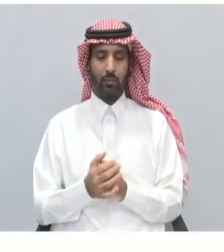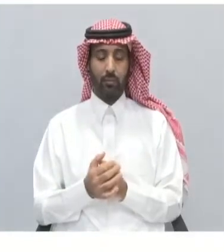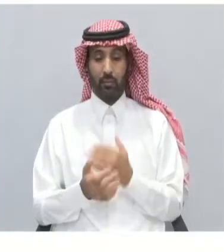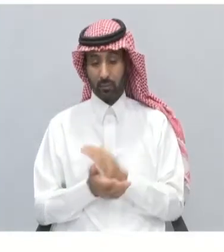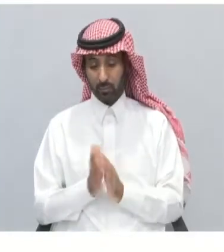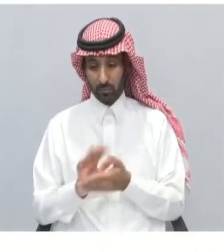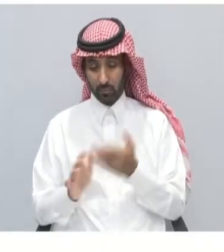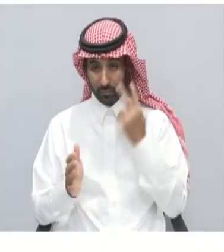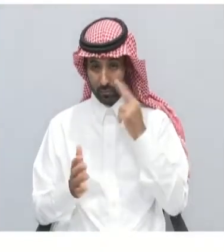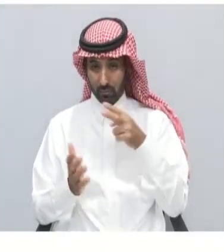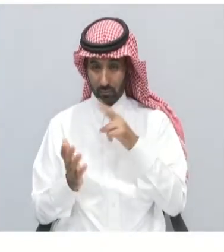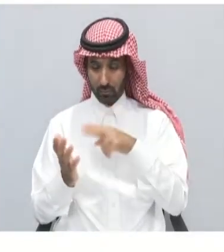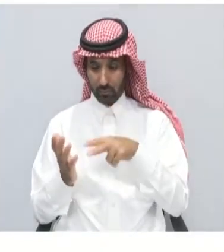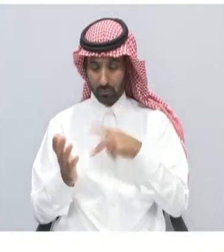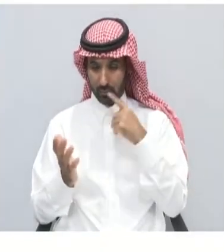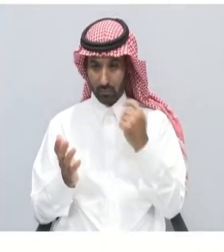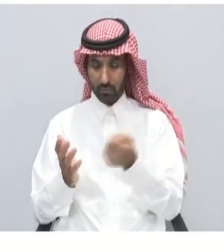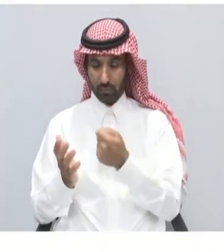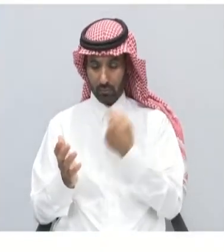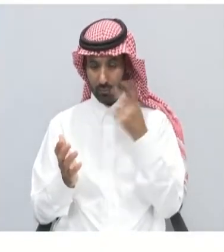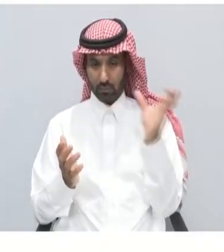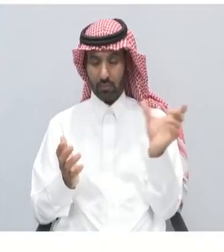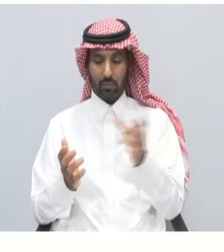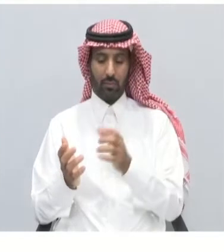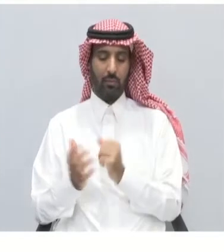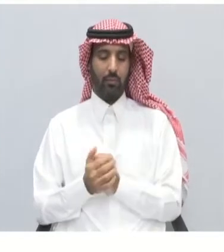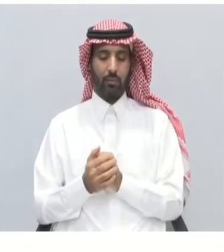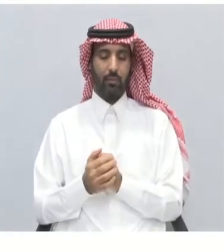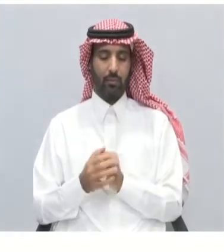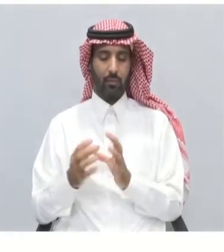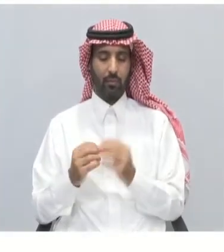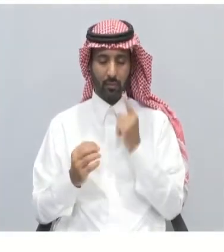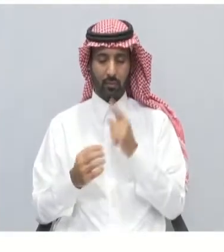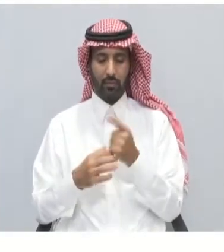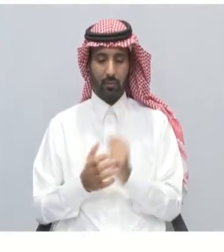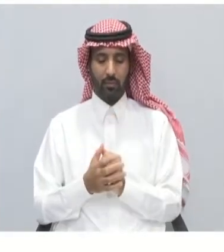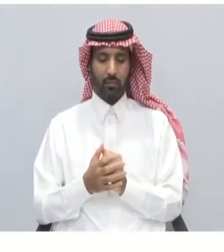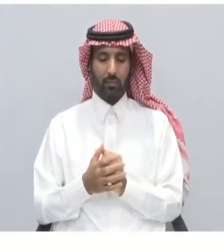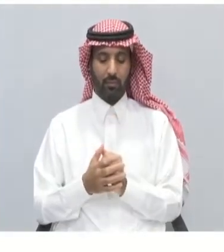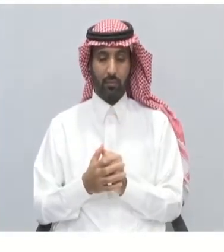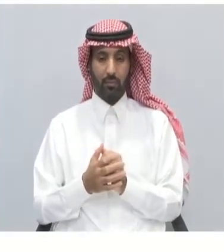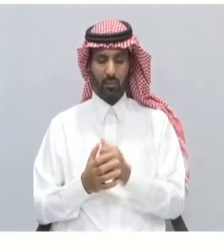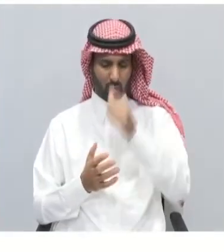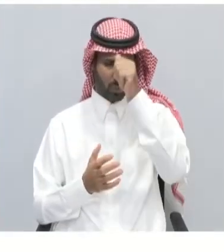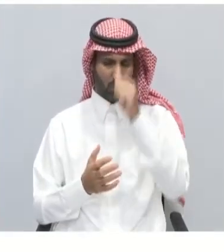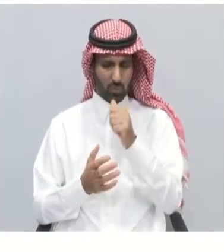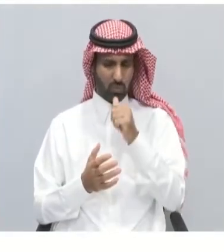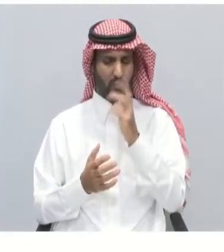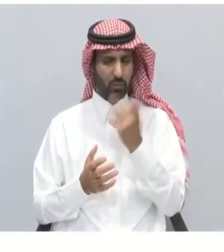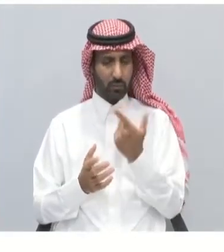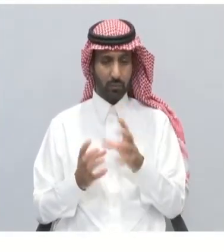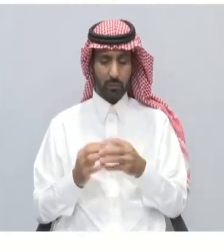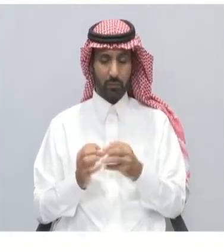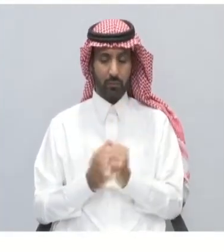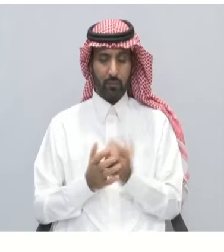After the reading, we have to write three expressions that mean to irritate, okay? Can you think of it? If you